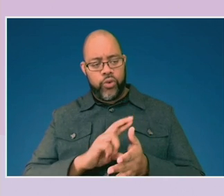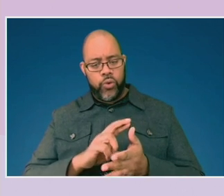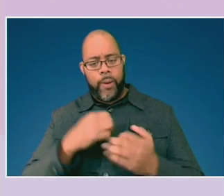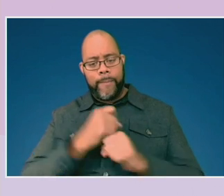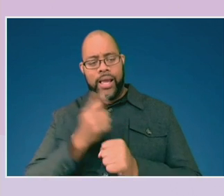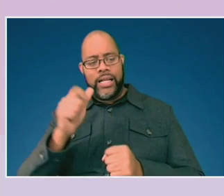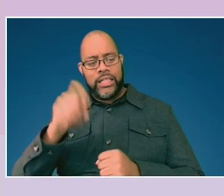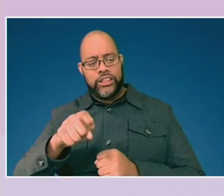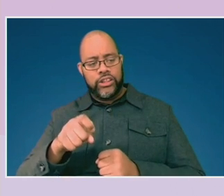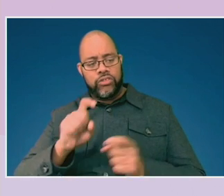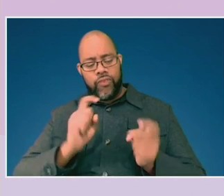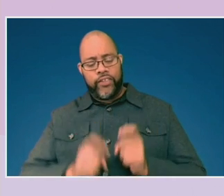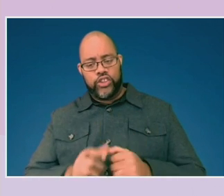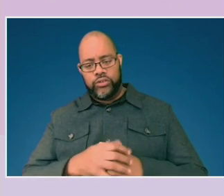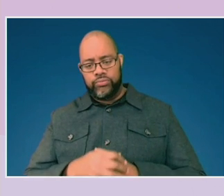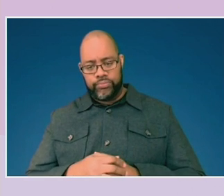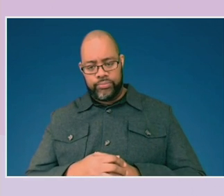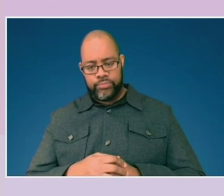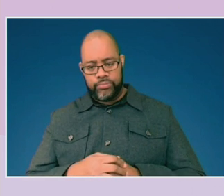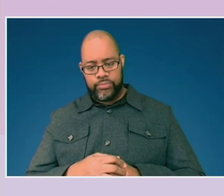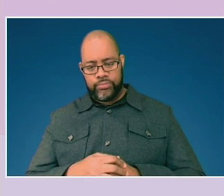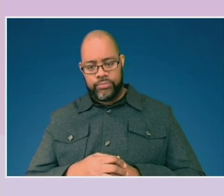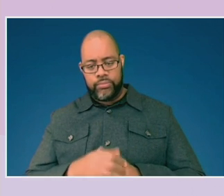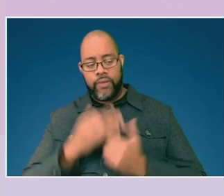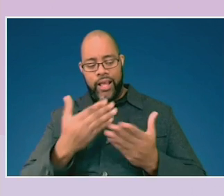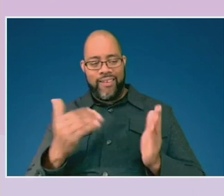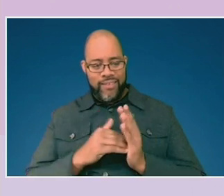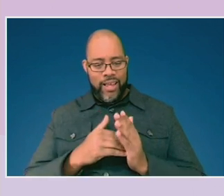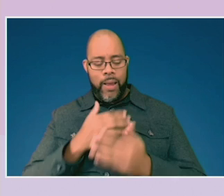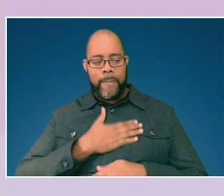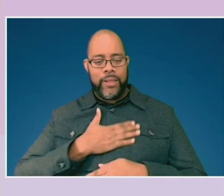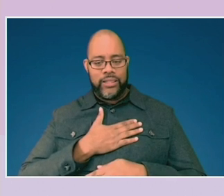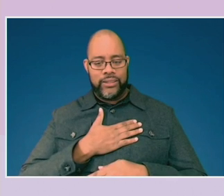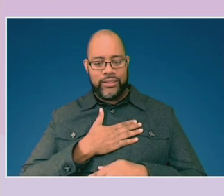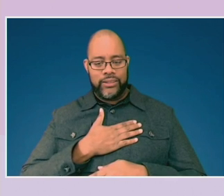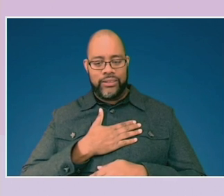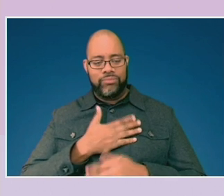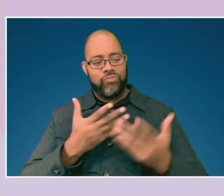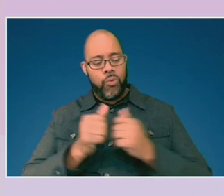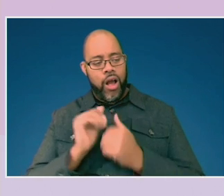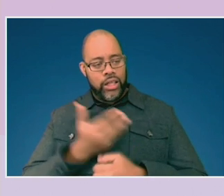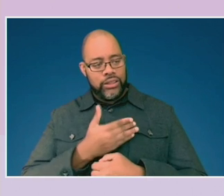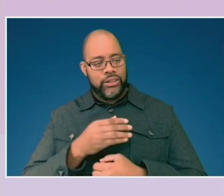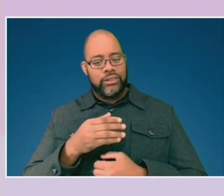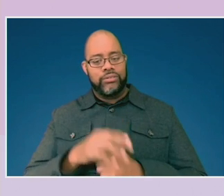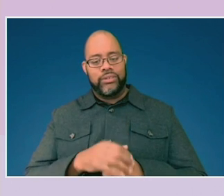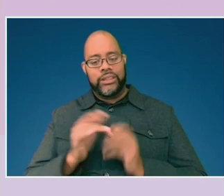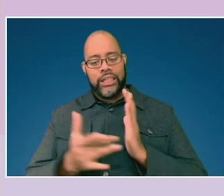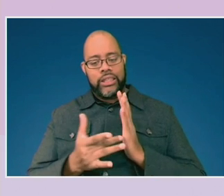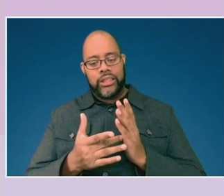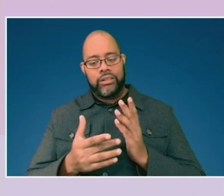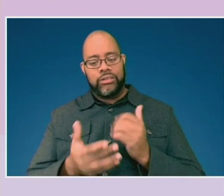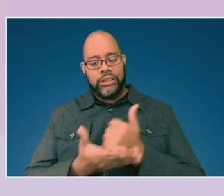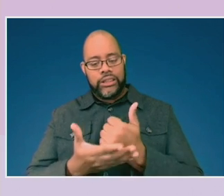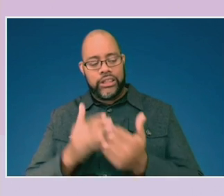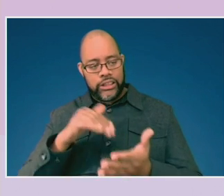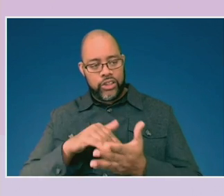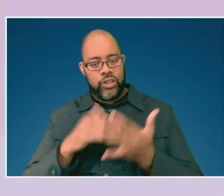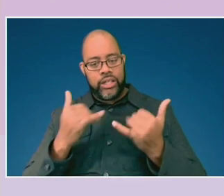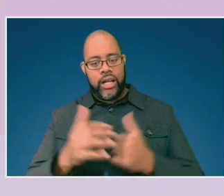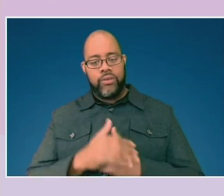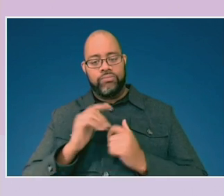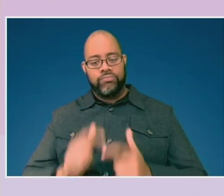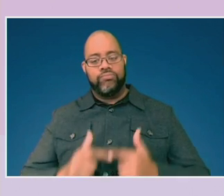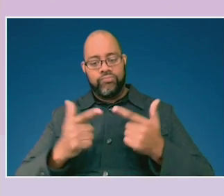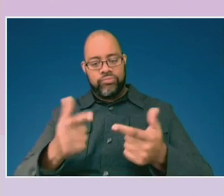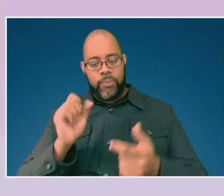necessary revisions. Thanks again, and please engage with us in the Technical Assistance Center. I'll now hand things